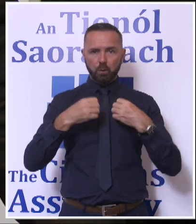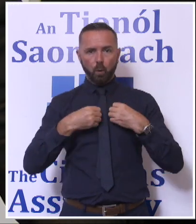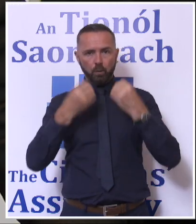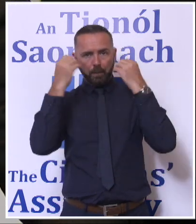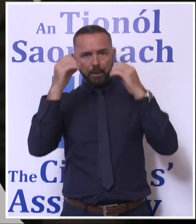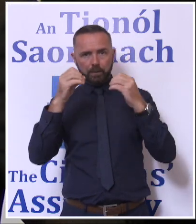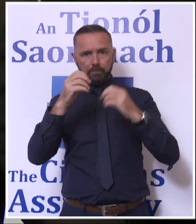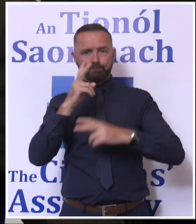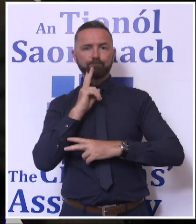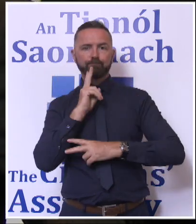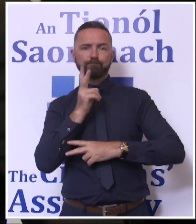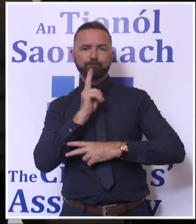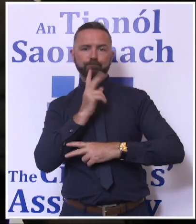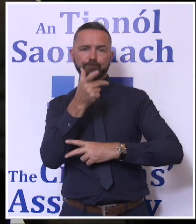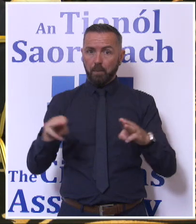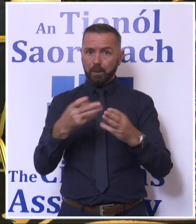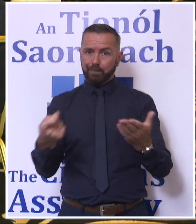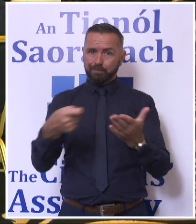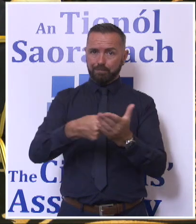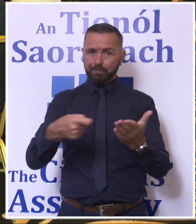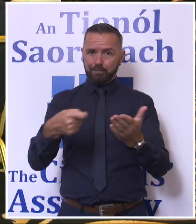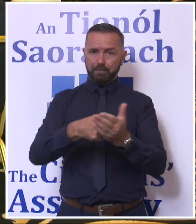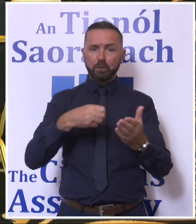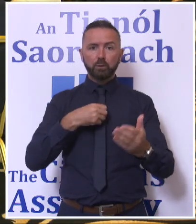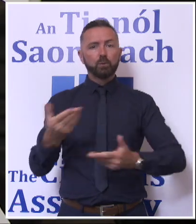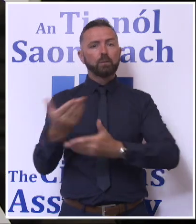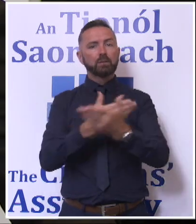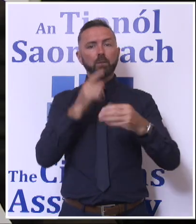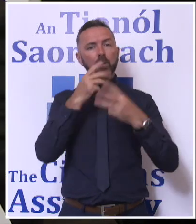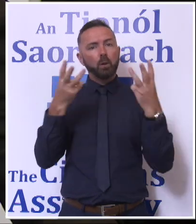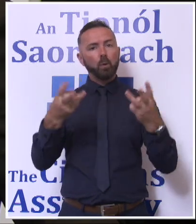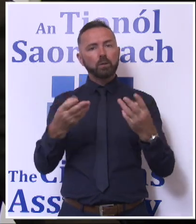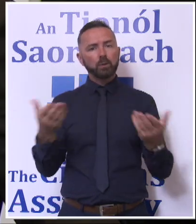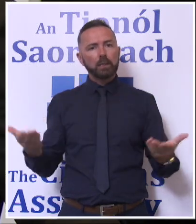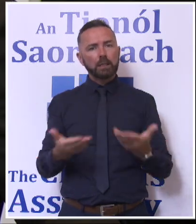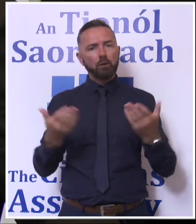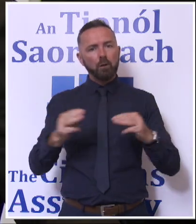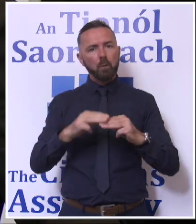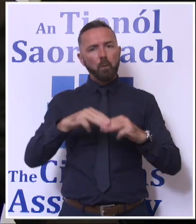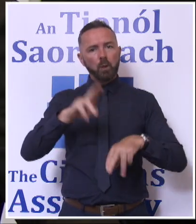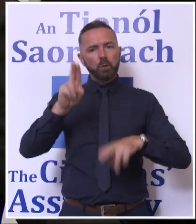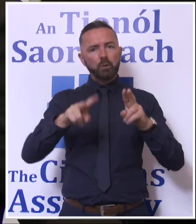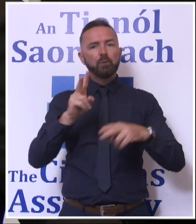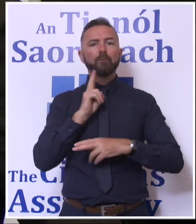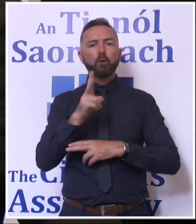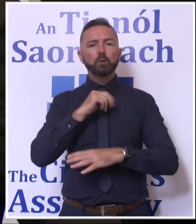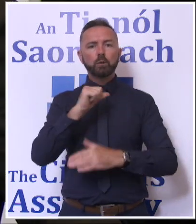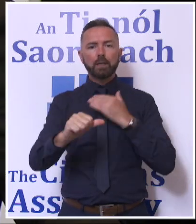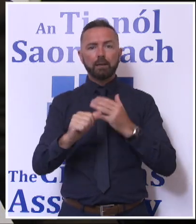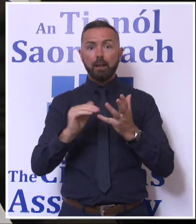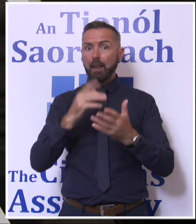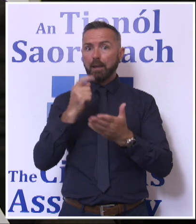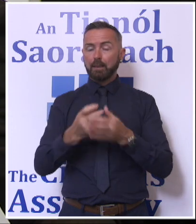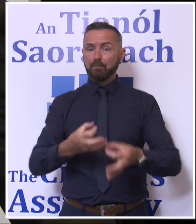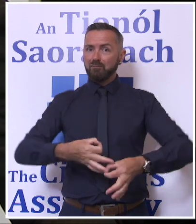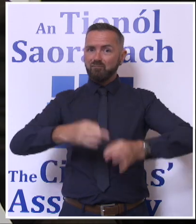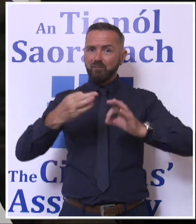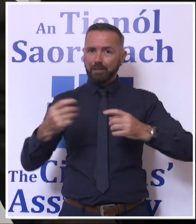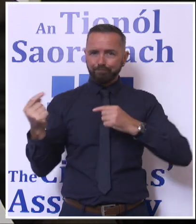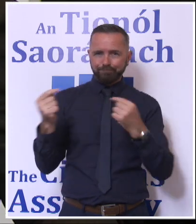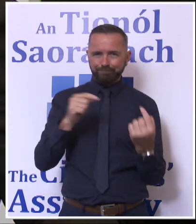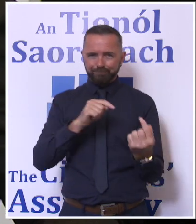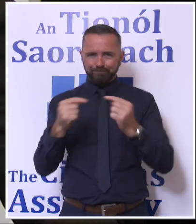city and county of Dublin. I am on the